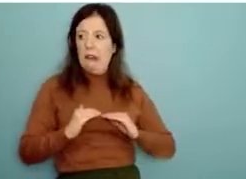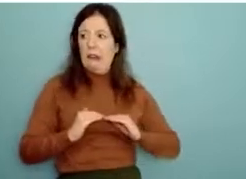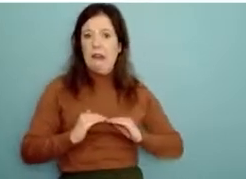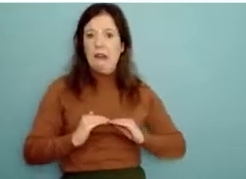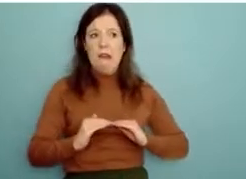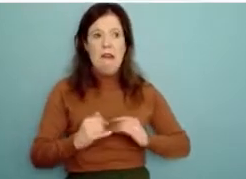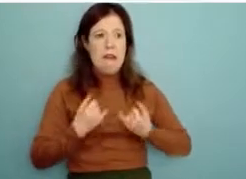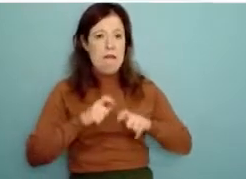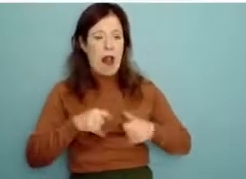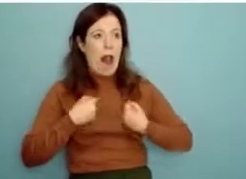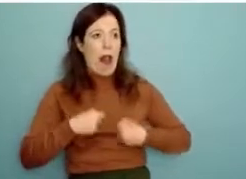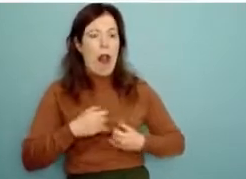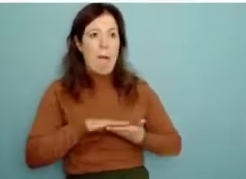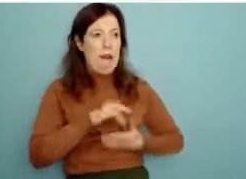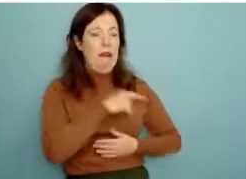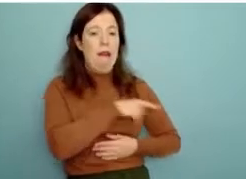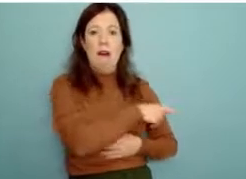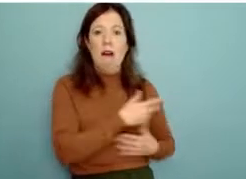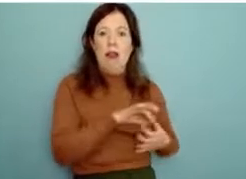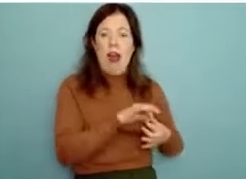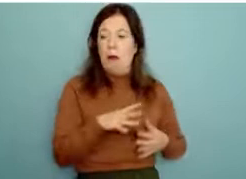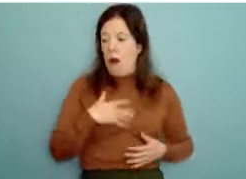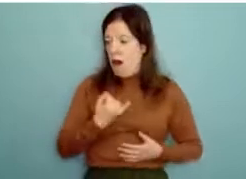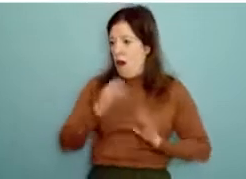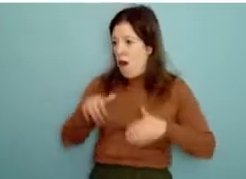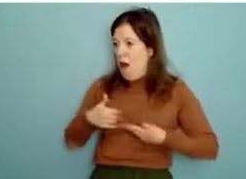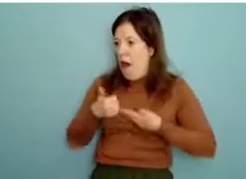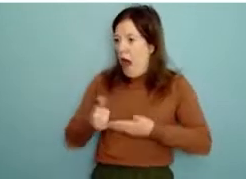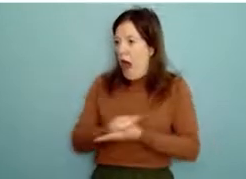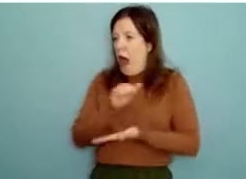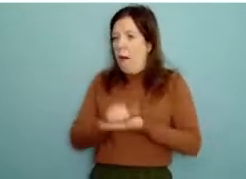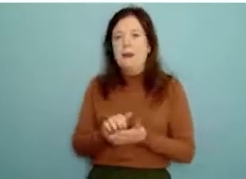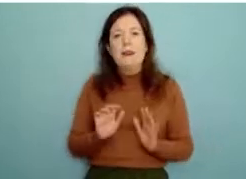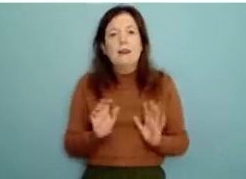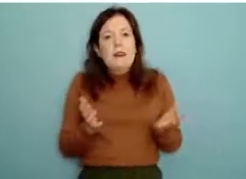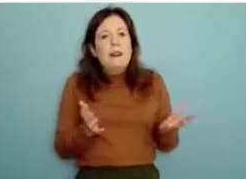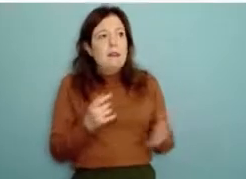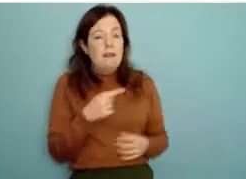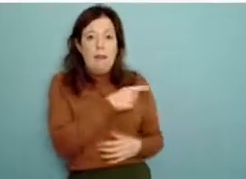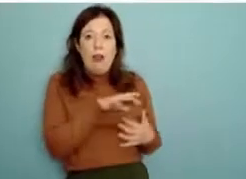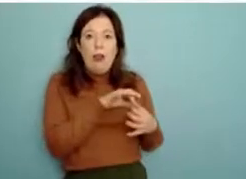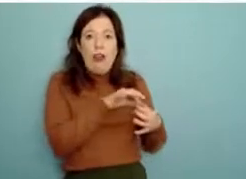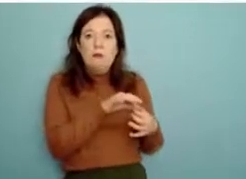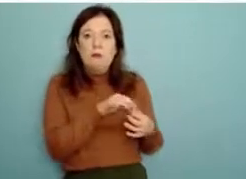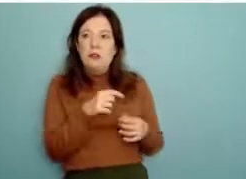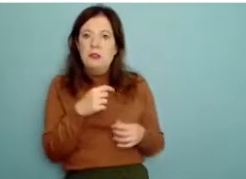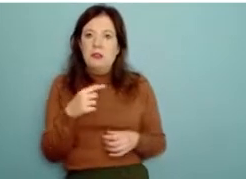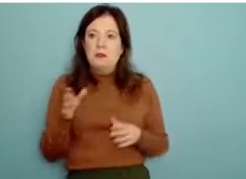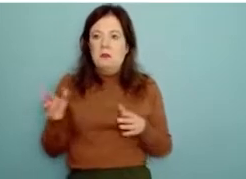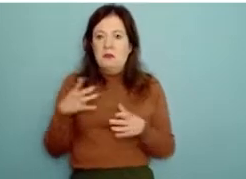about themselves? Or what about if my therapist is trying to put me in a box, like on a conveyor